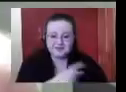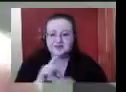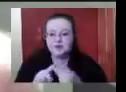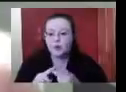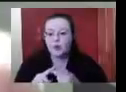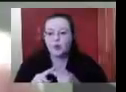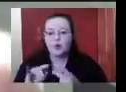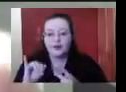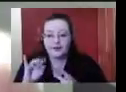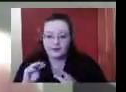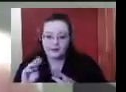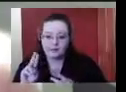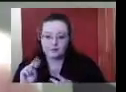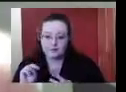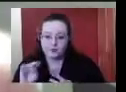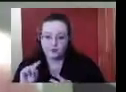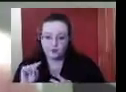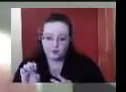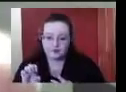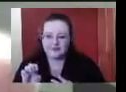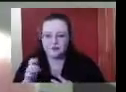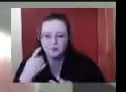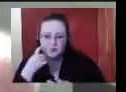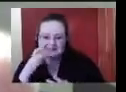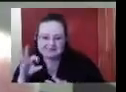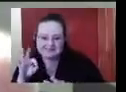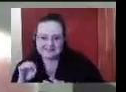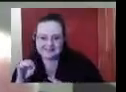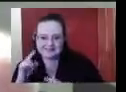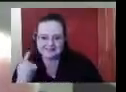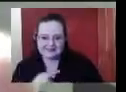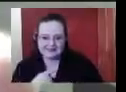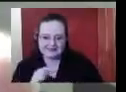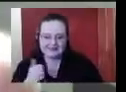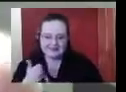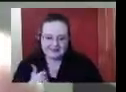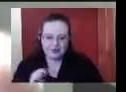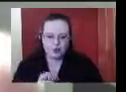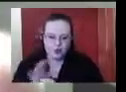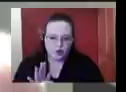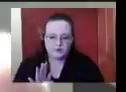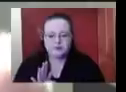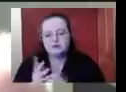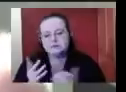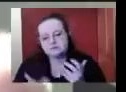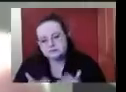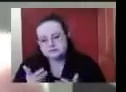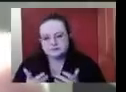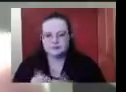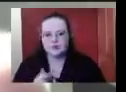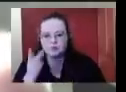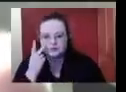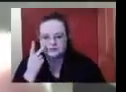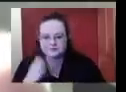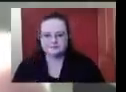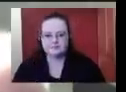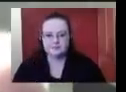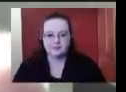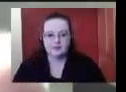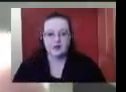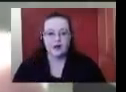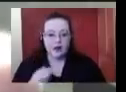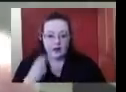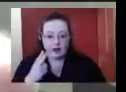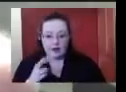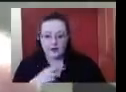unless we direct it at the public health level. All high-risk contacts will be dismissed until